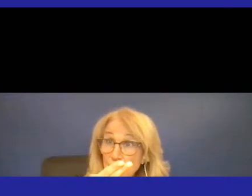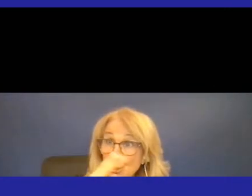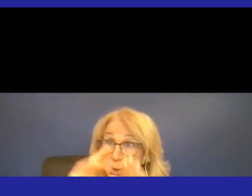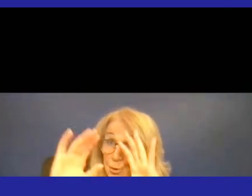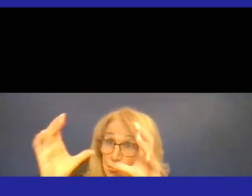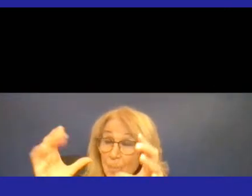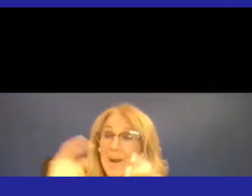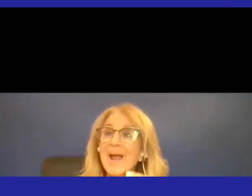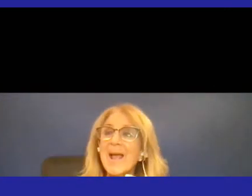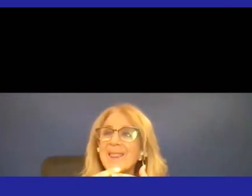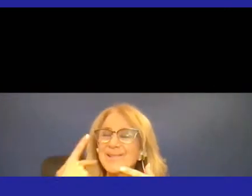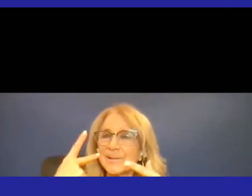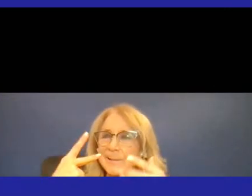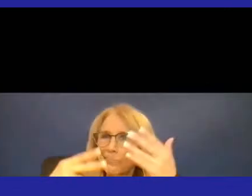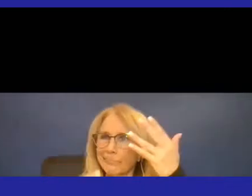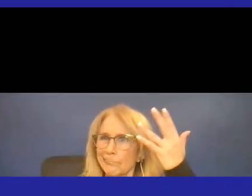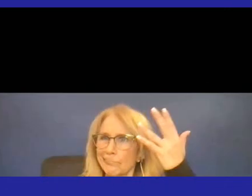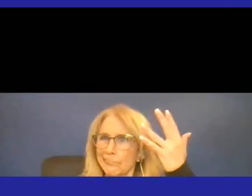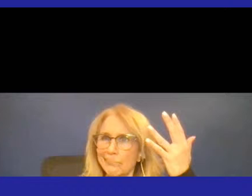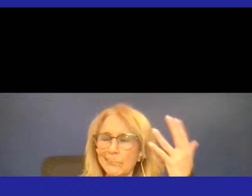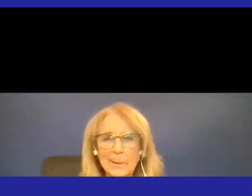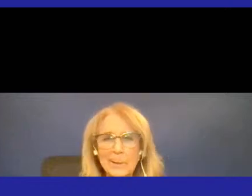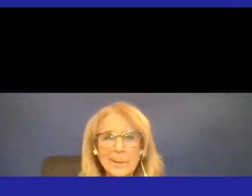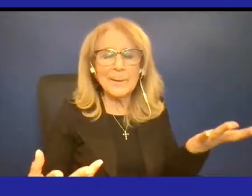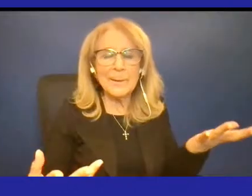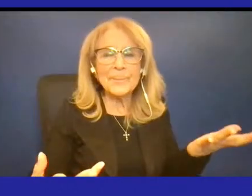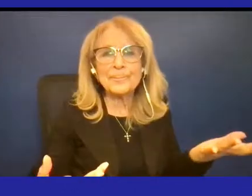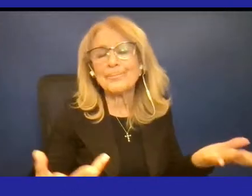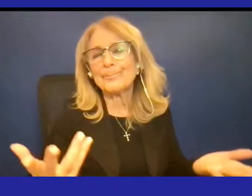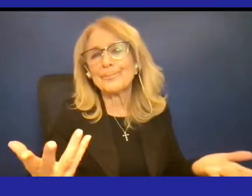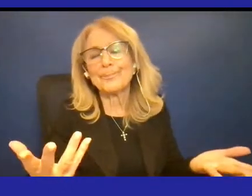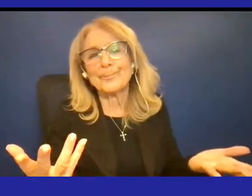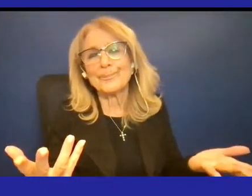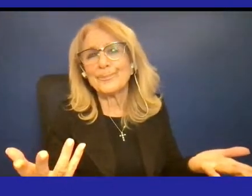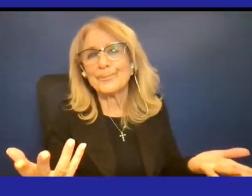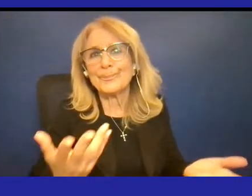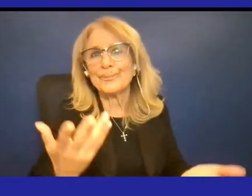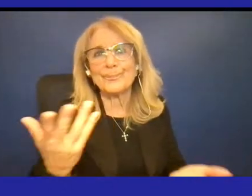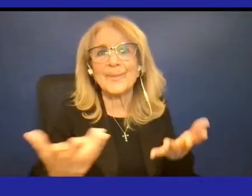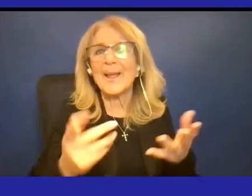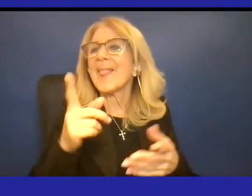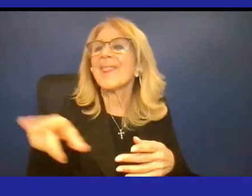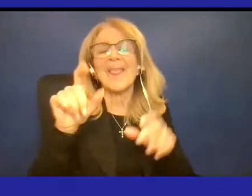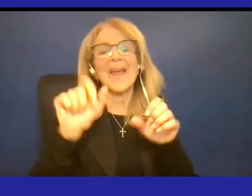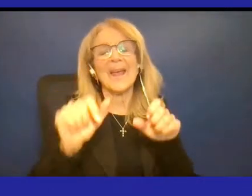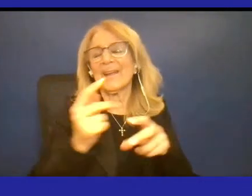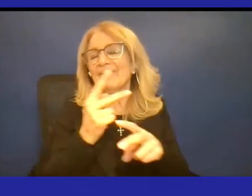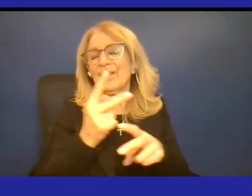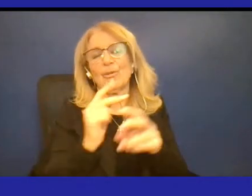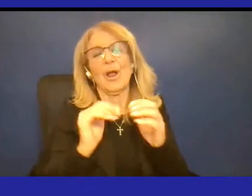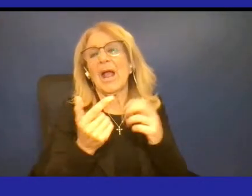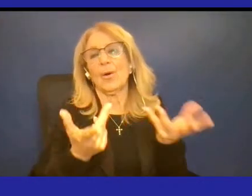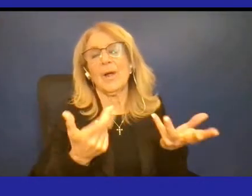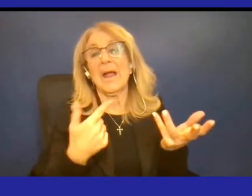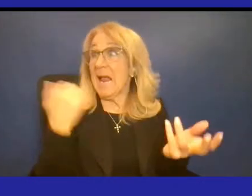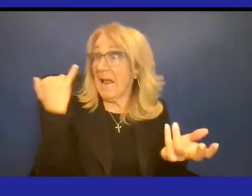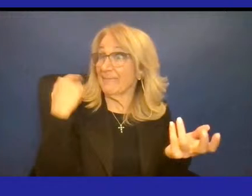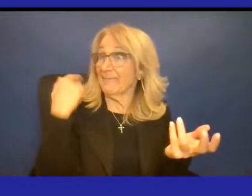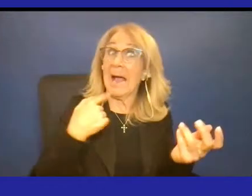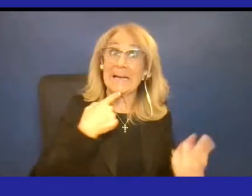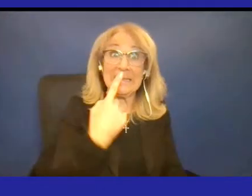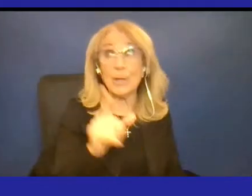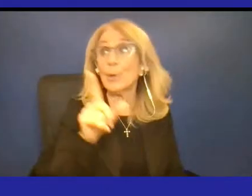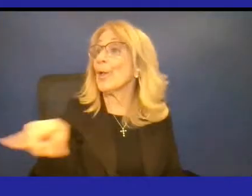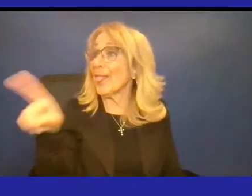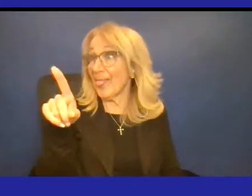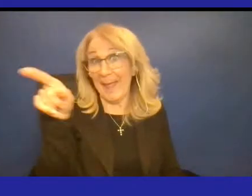else, and it'll be like this, right? I mean, they can't. Come on, it's like they can figure out how to do this. Yeah. If I can tell you how to do it, they can figure it